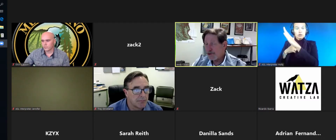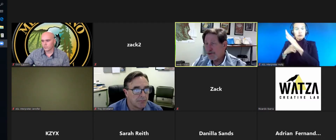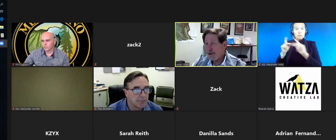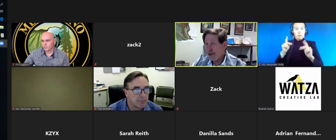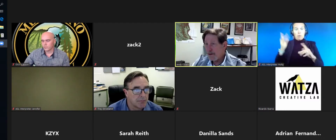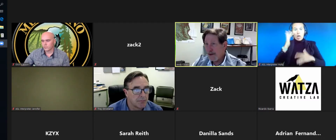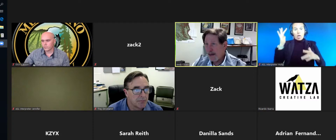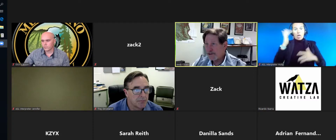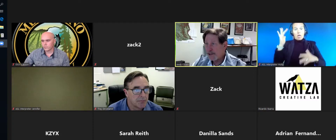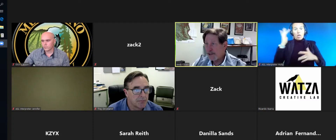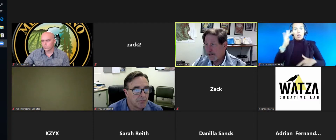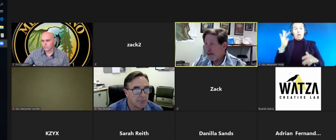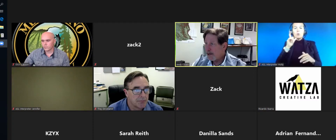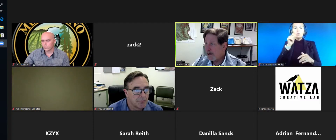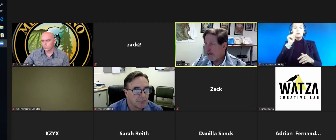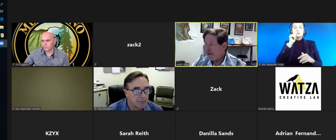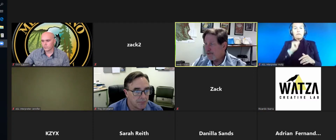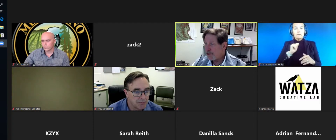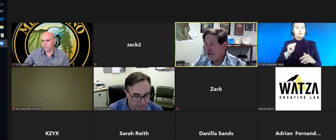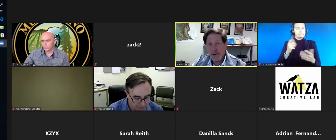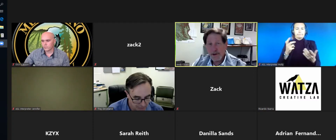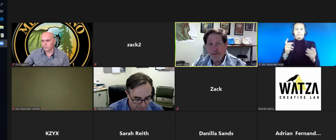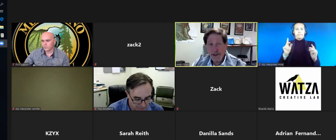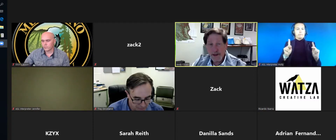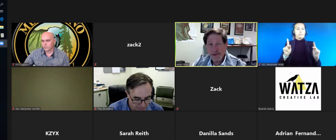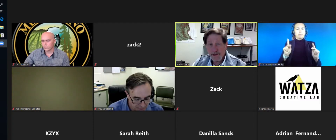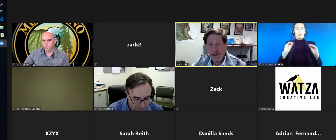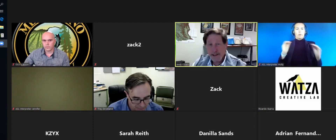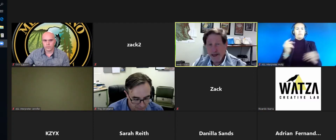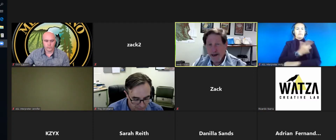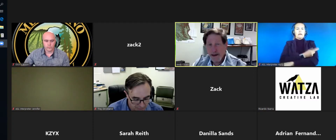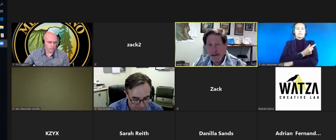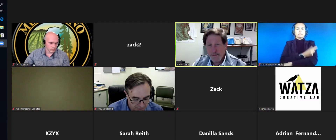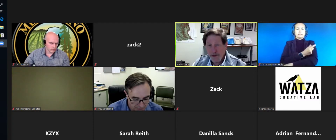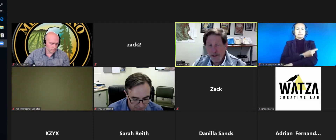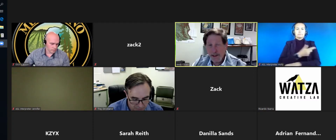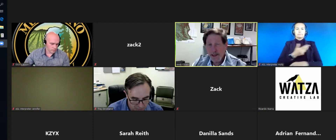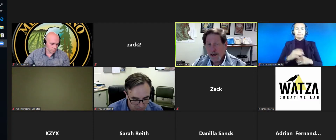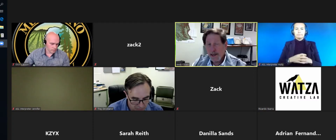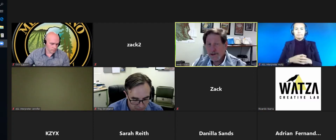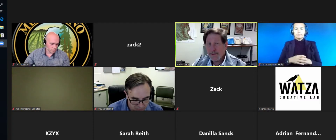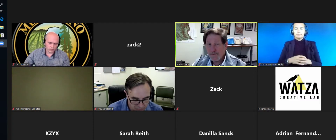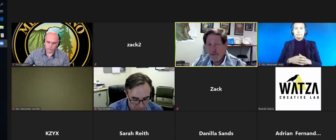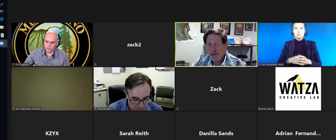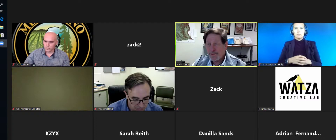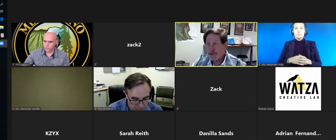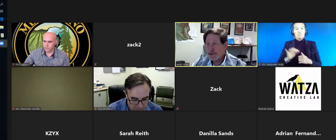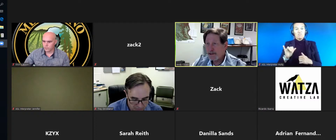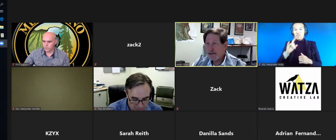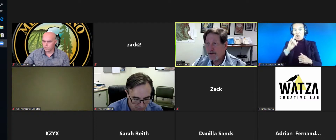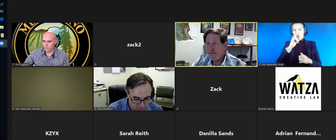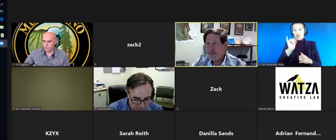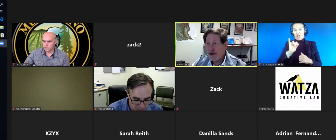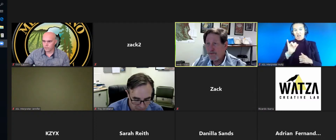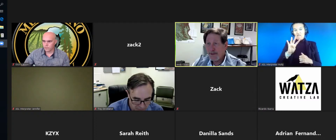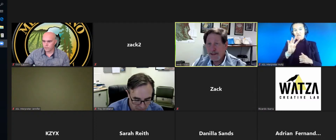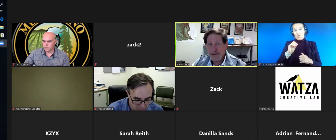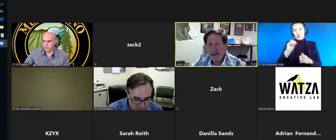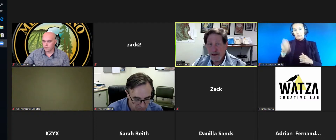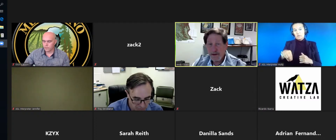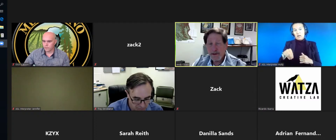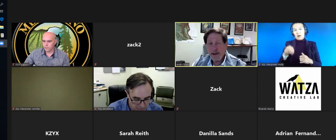are those who are not vaccinated. And if you look at all the numbers in our community, it's about 40%